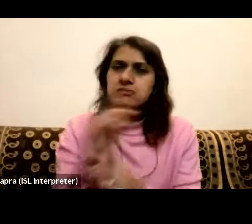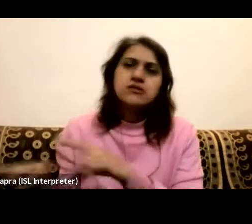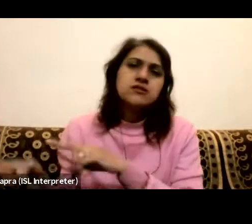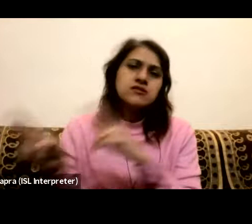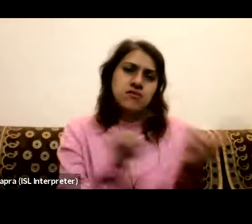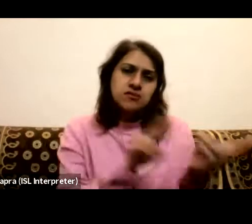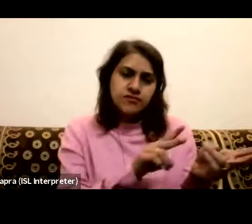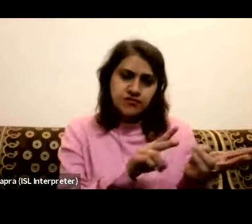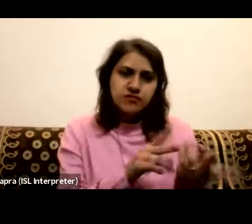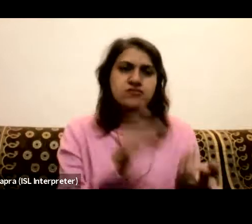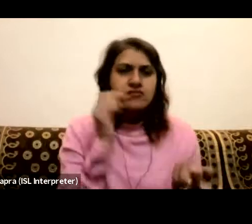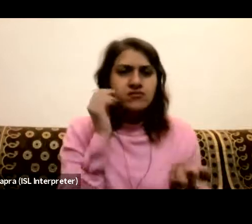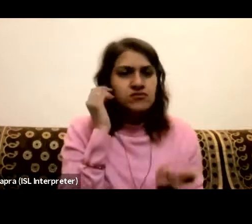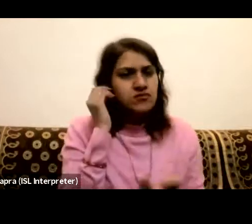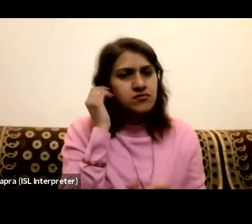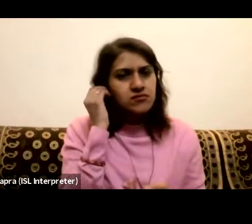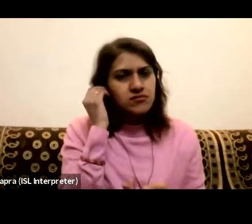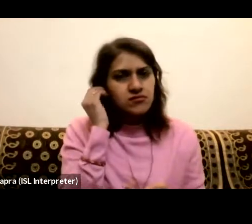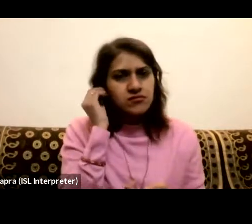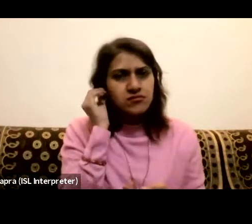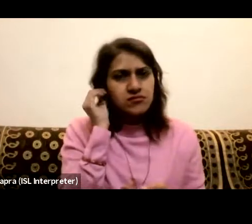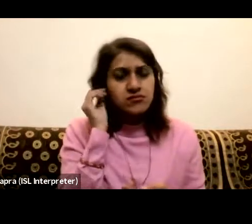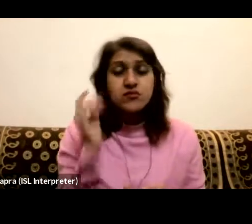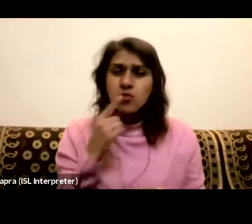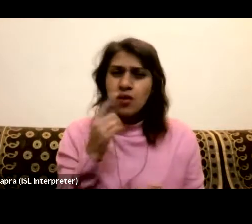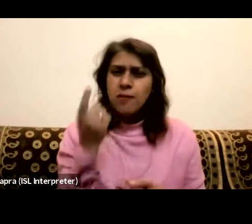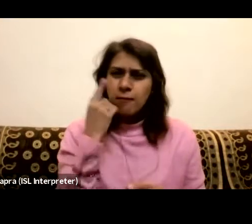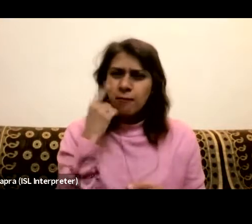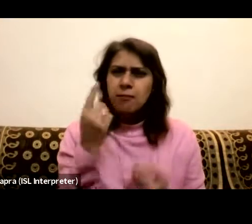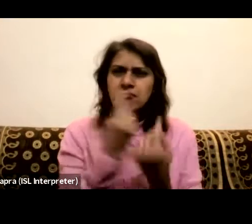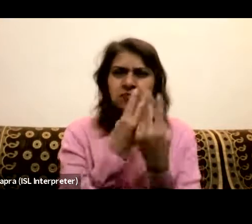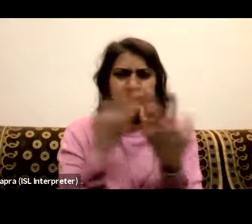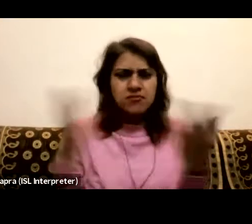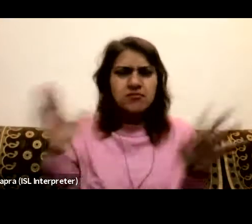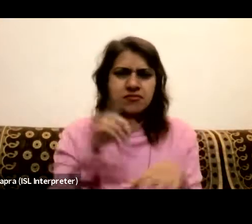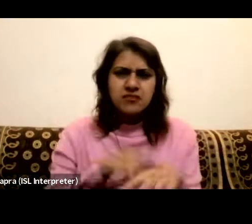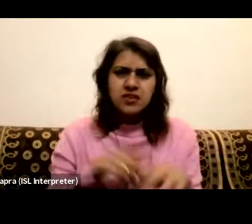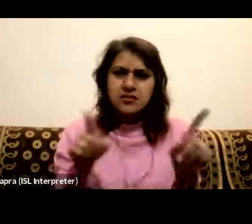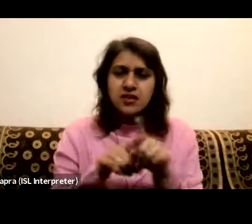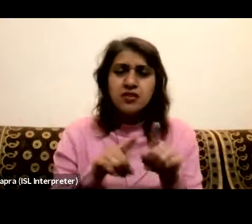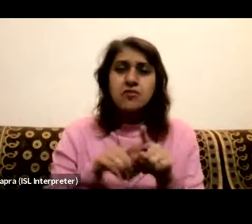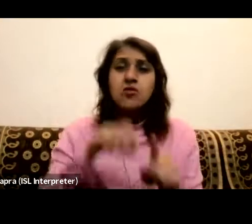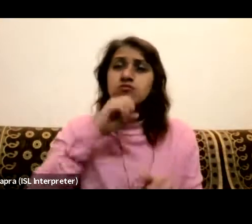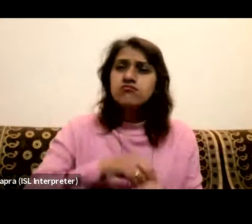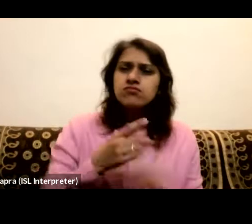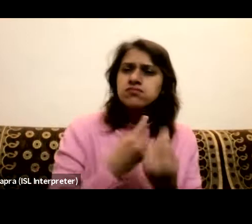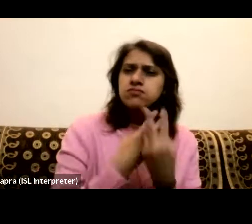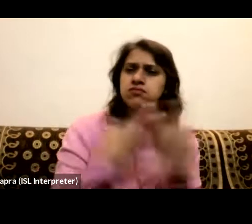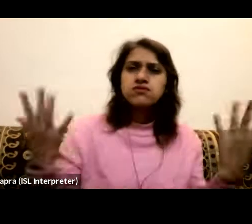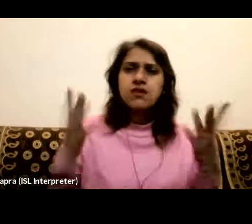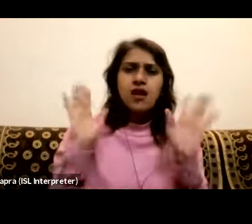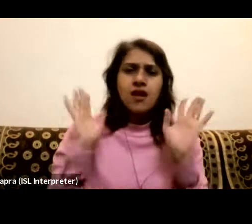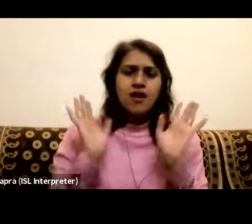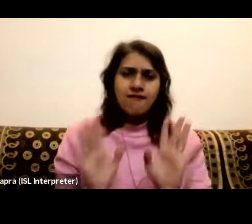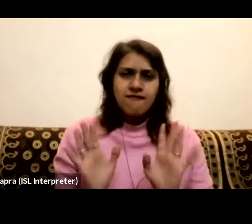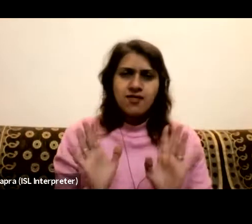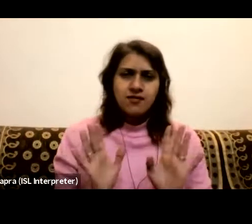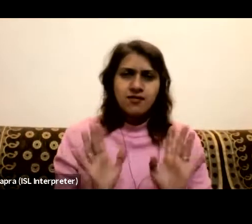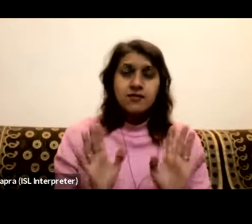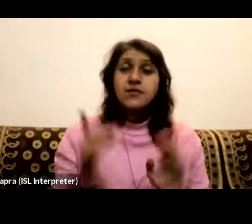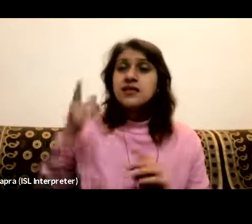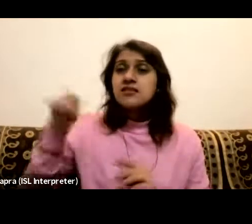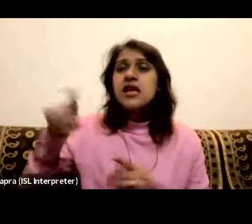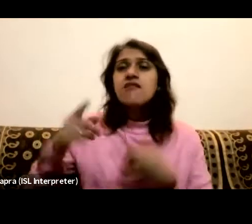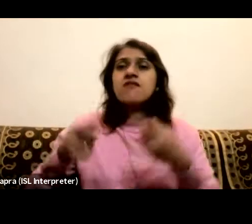Many times we see that a large number of our special youth are into some kind of a